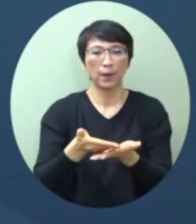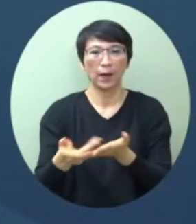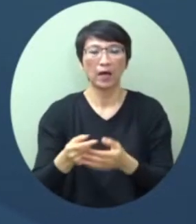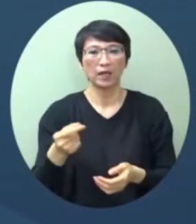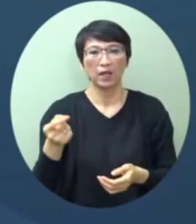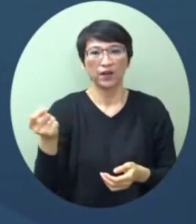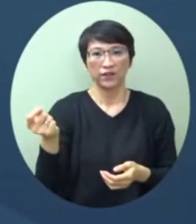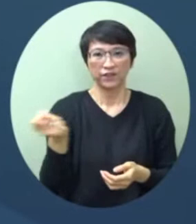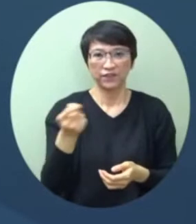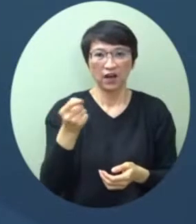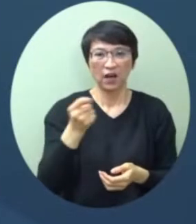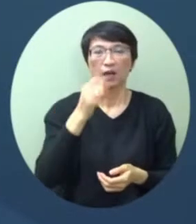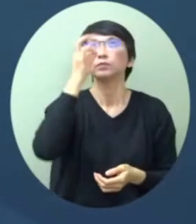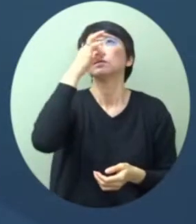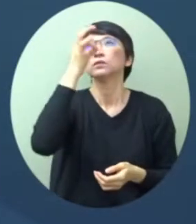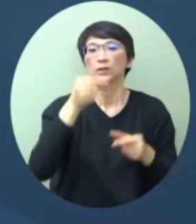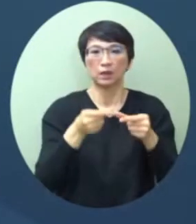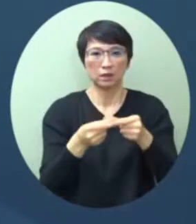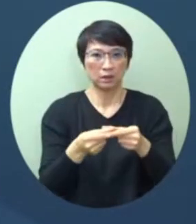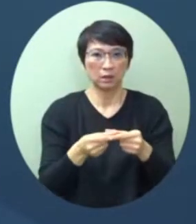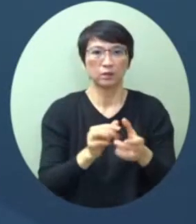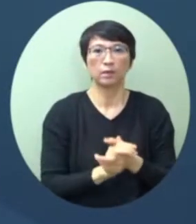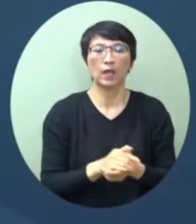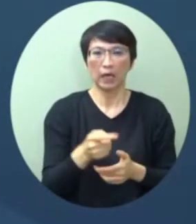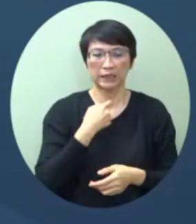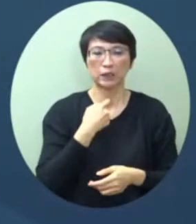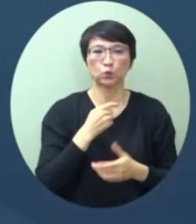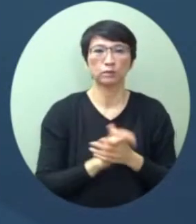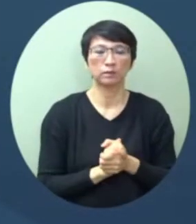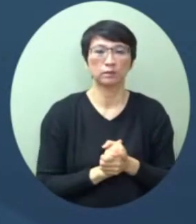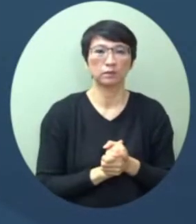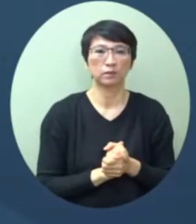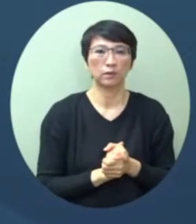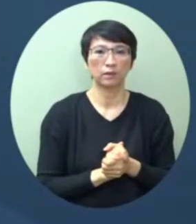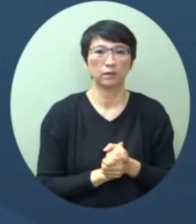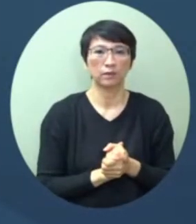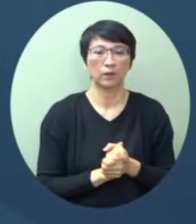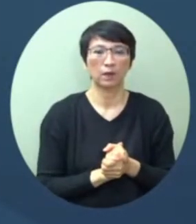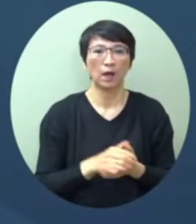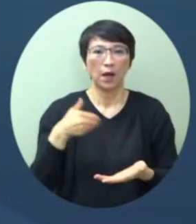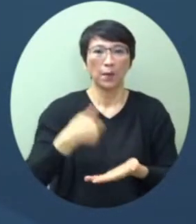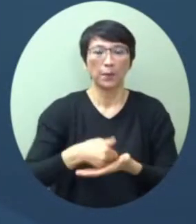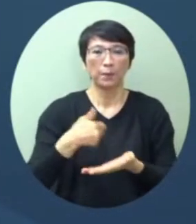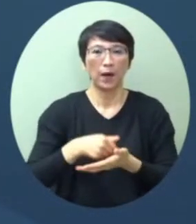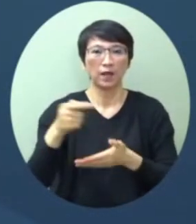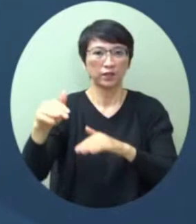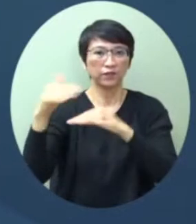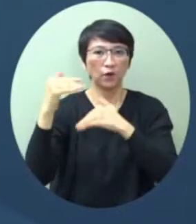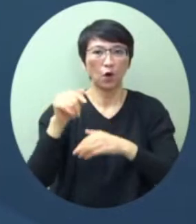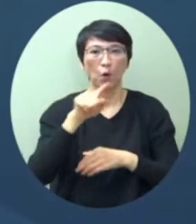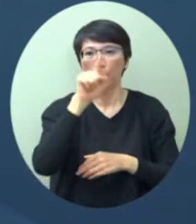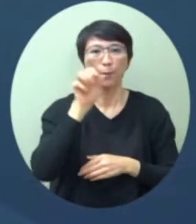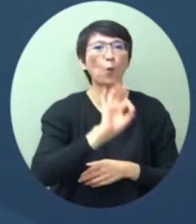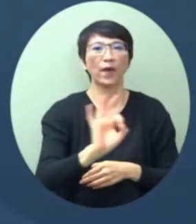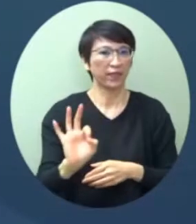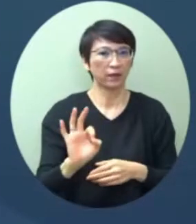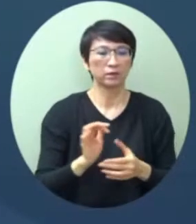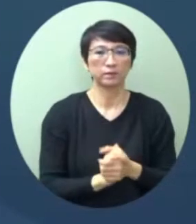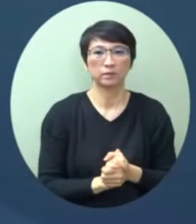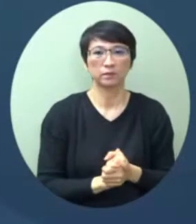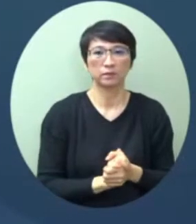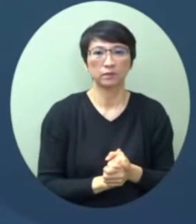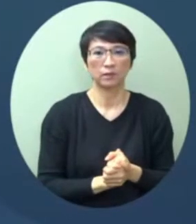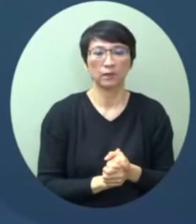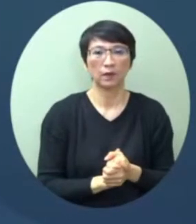in the process. So we are giving out rapid antigen test kits, and we don't have